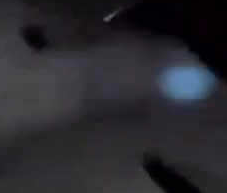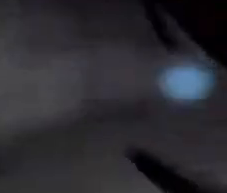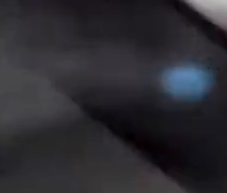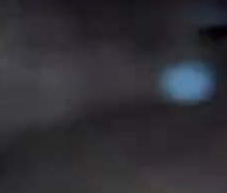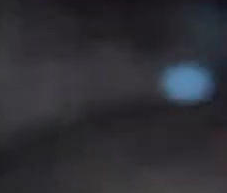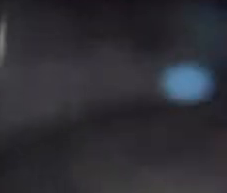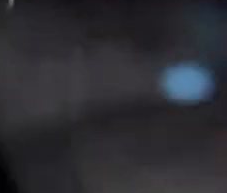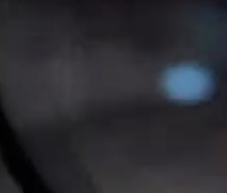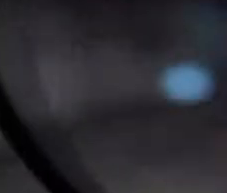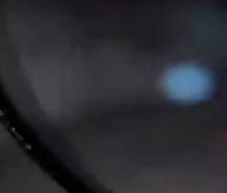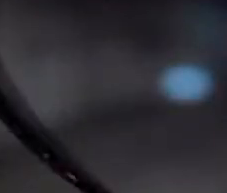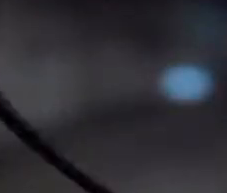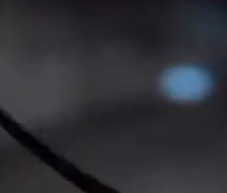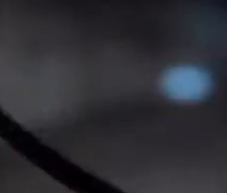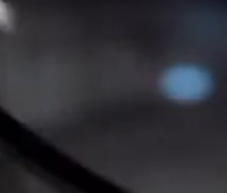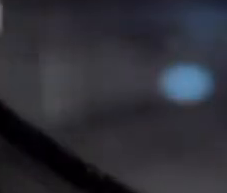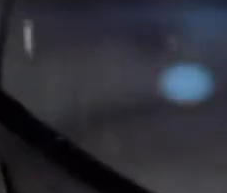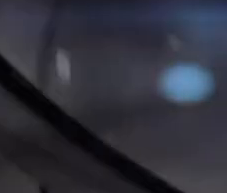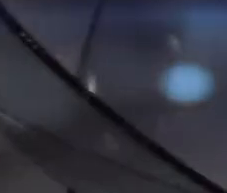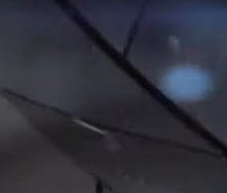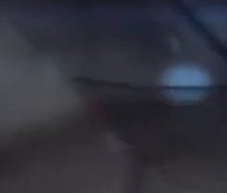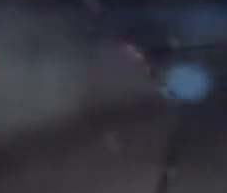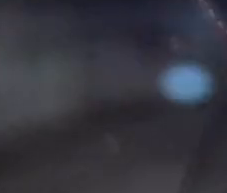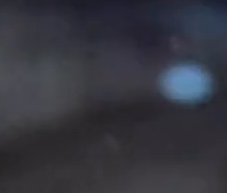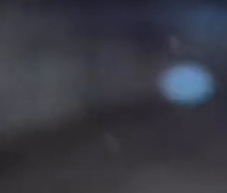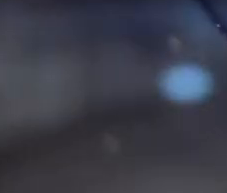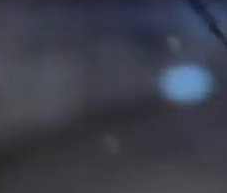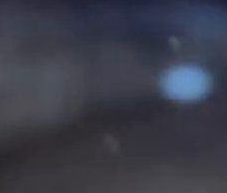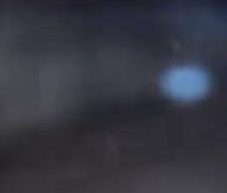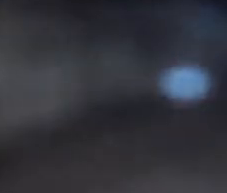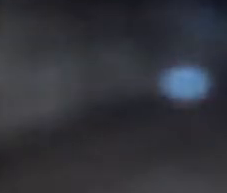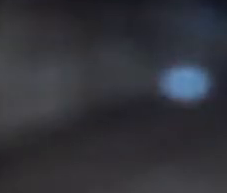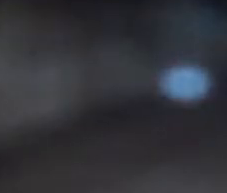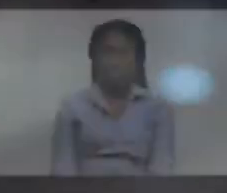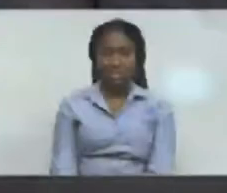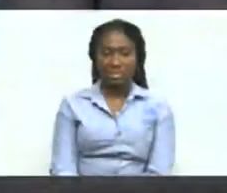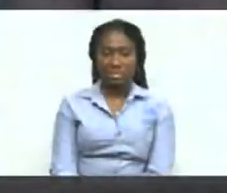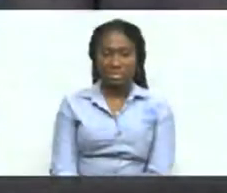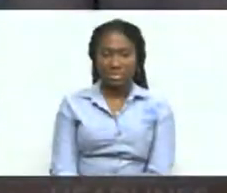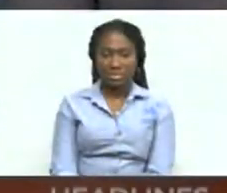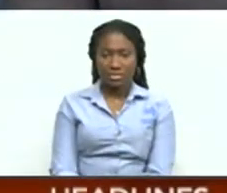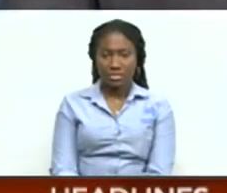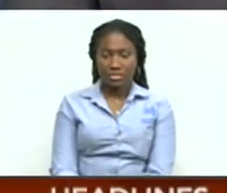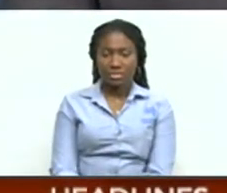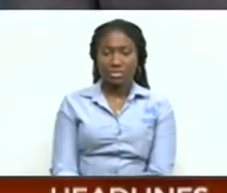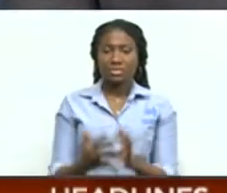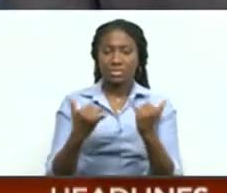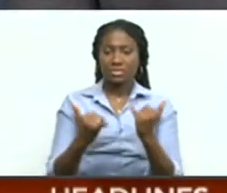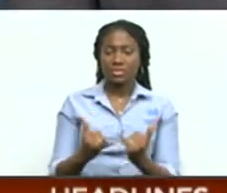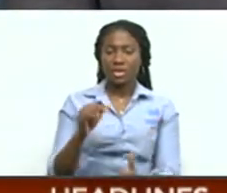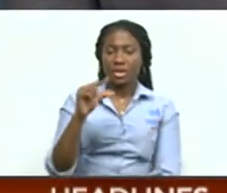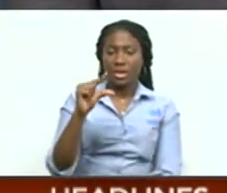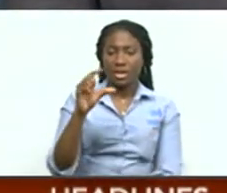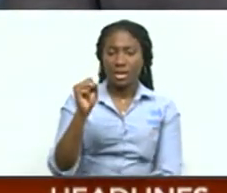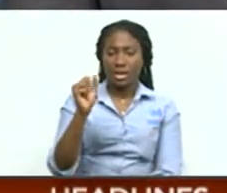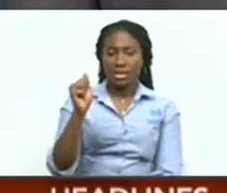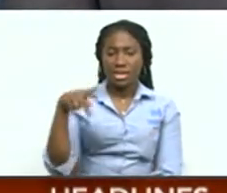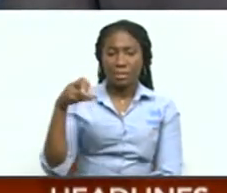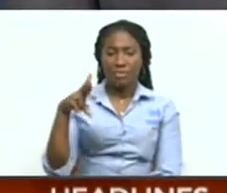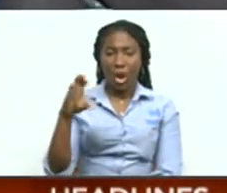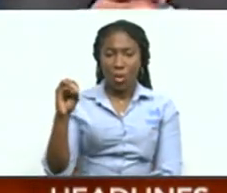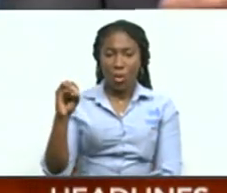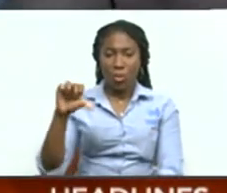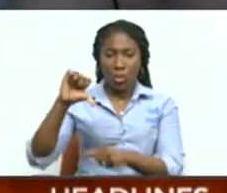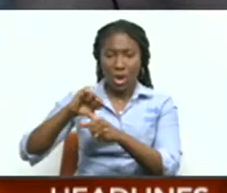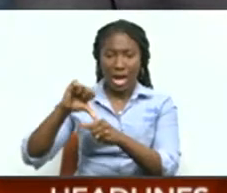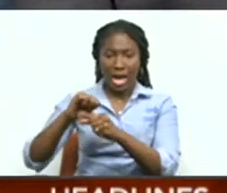Thank you. The Gasparilla NP Quick Shop was robbed